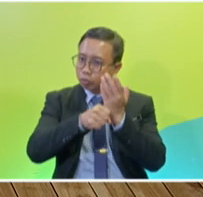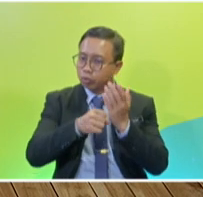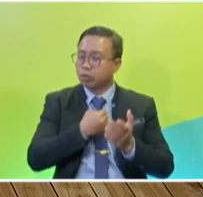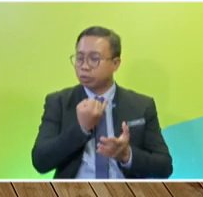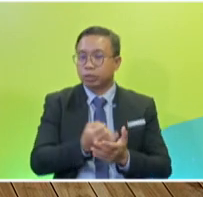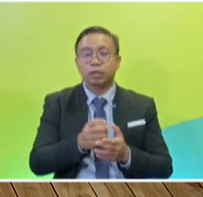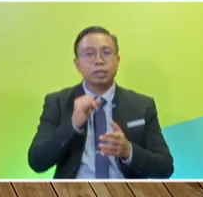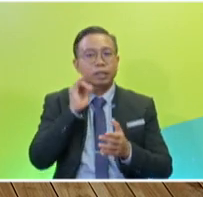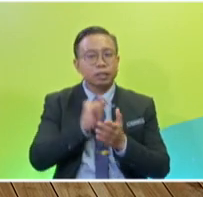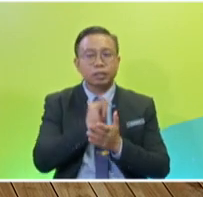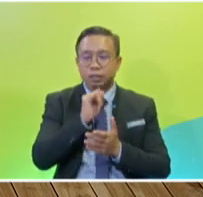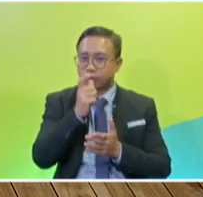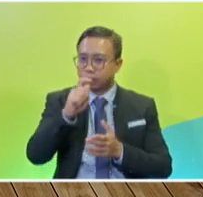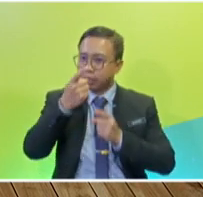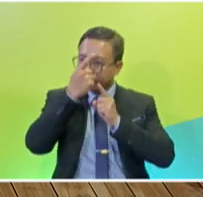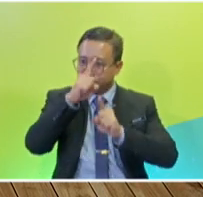is the answer.